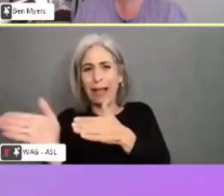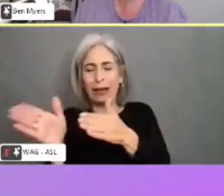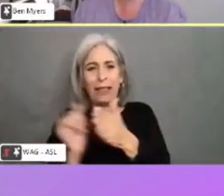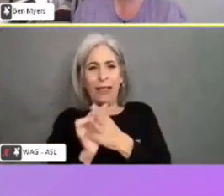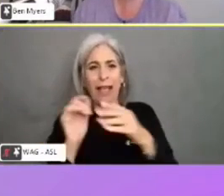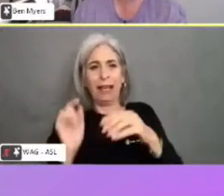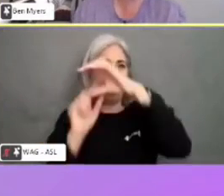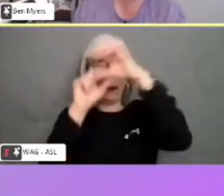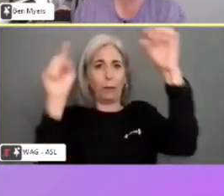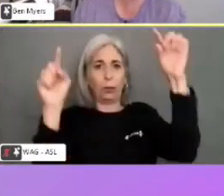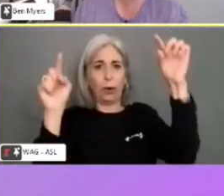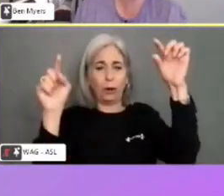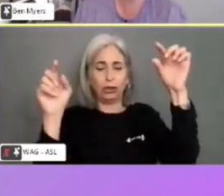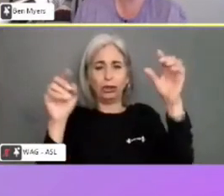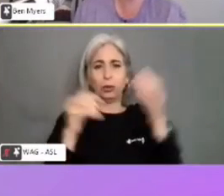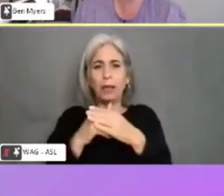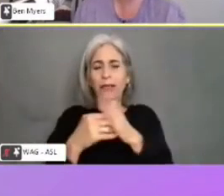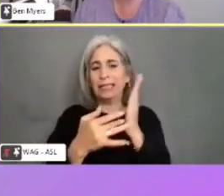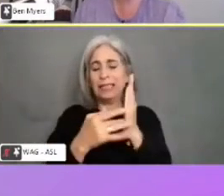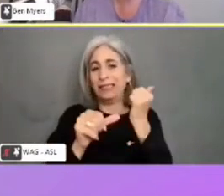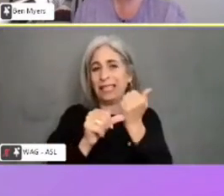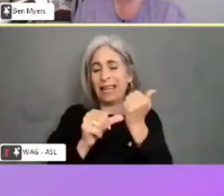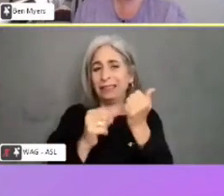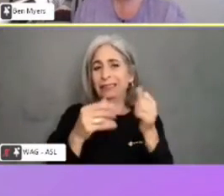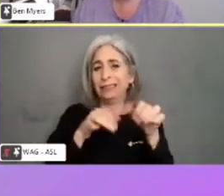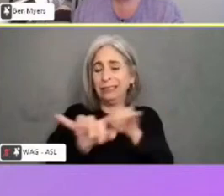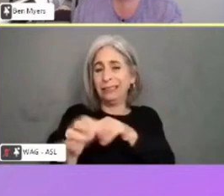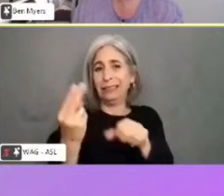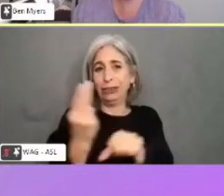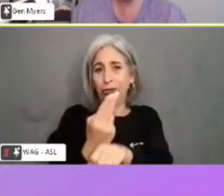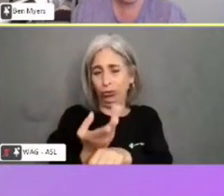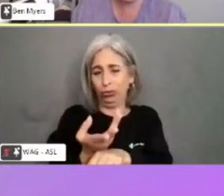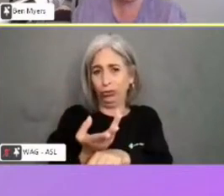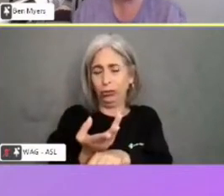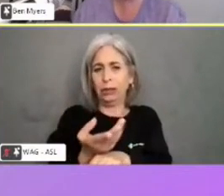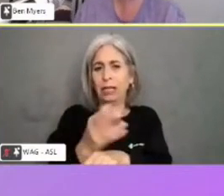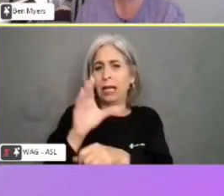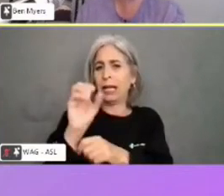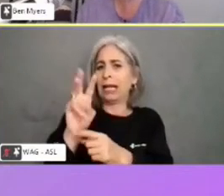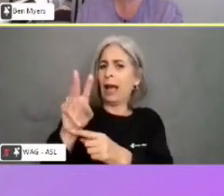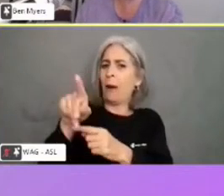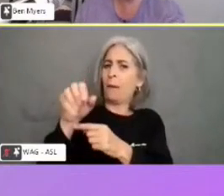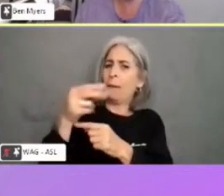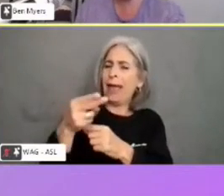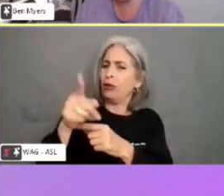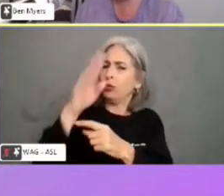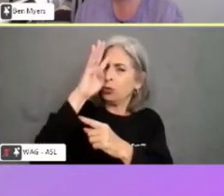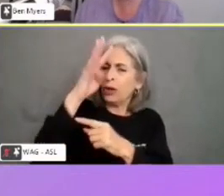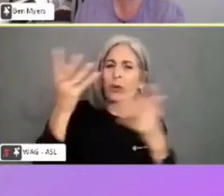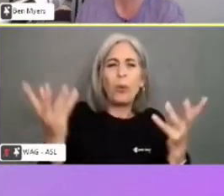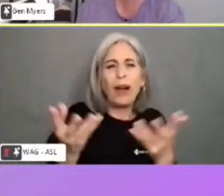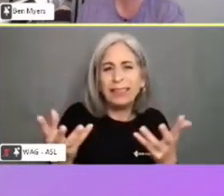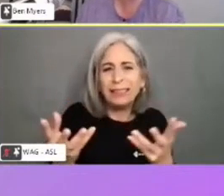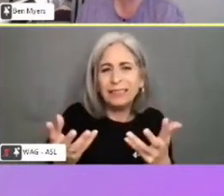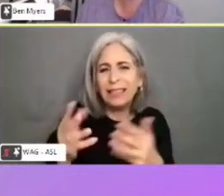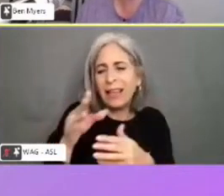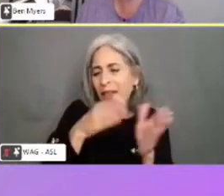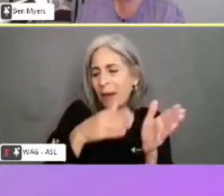and assistive technologies still have to work around. What are the cowpaths you're creating? What are those